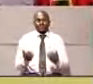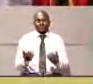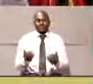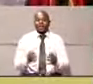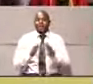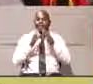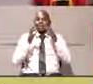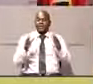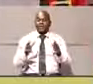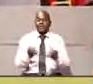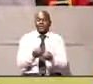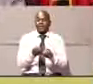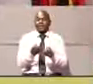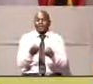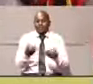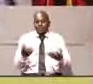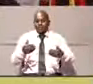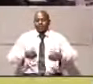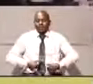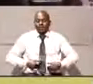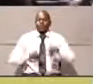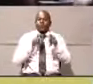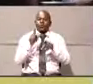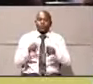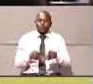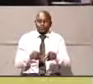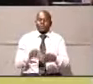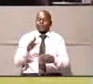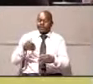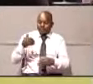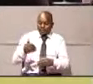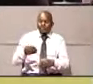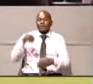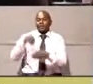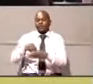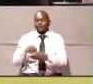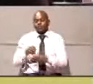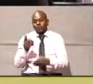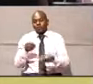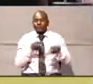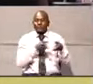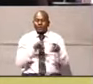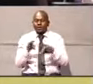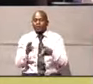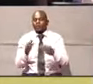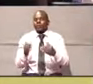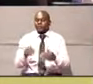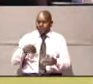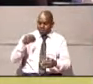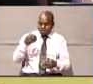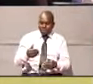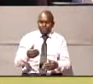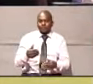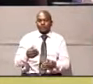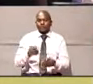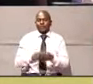Bigger number of the youth who will be participating in the next election. So this is one of the strategies to capture them and create